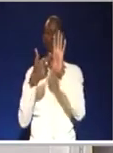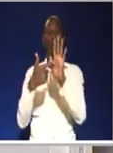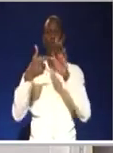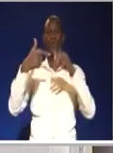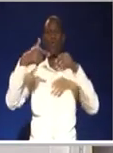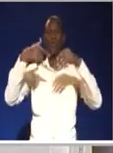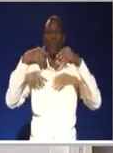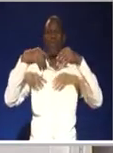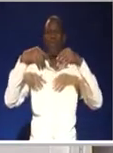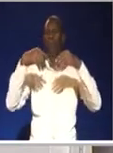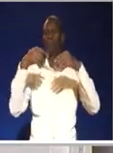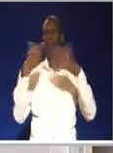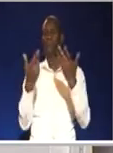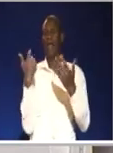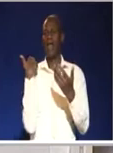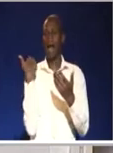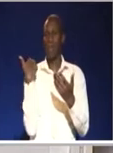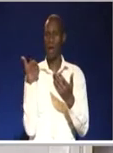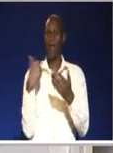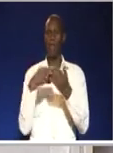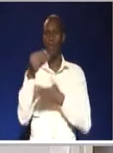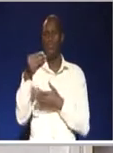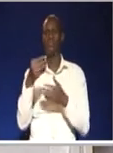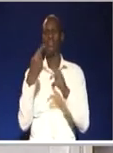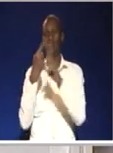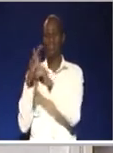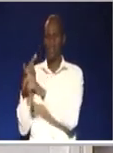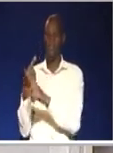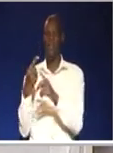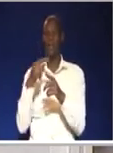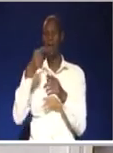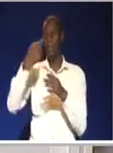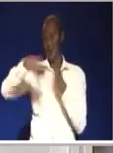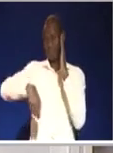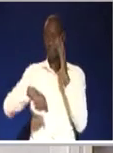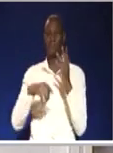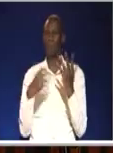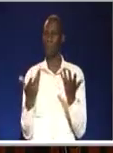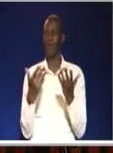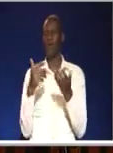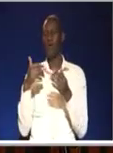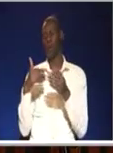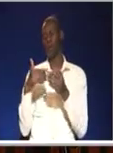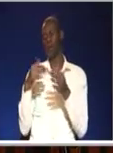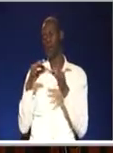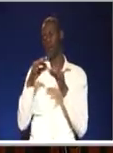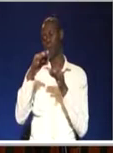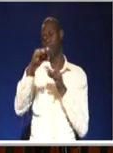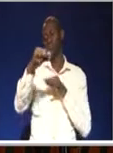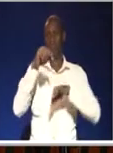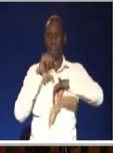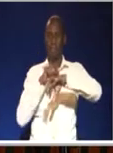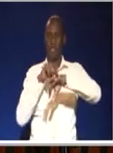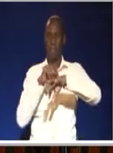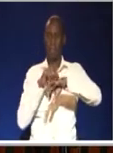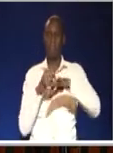bought at different prices over a given period of time. Now,